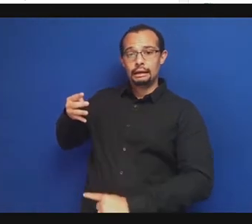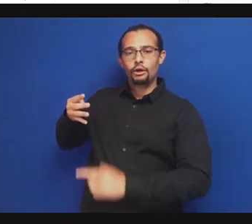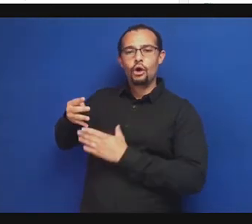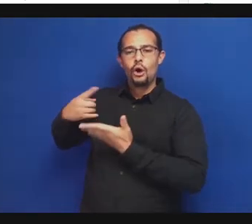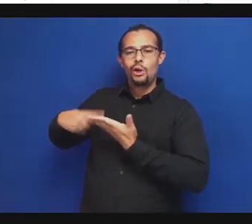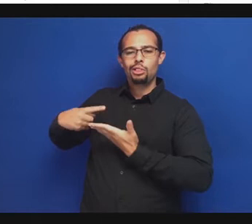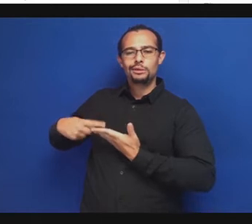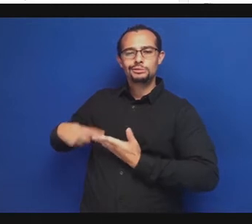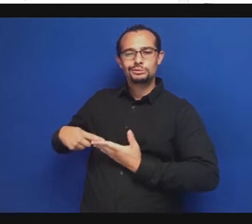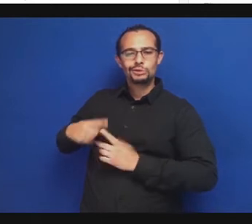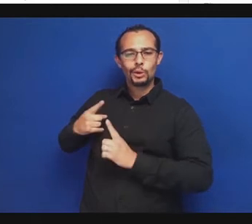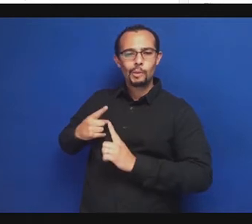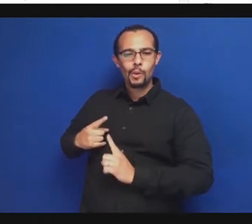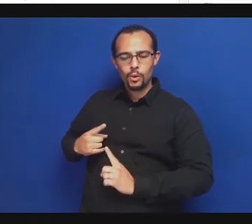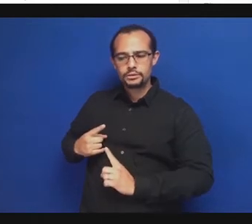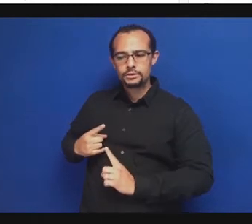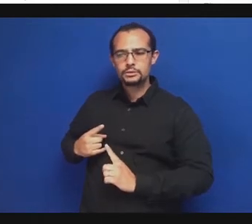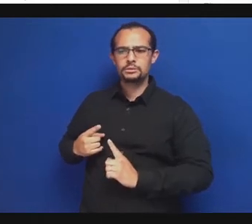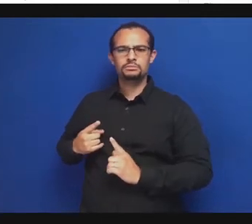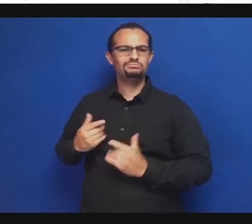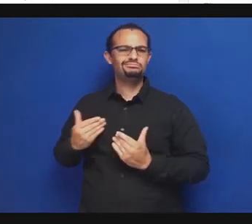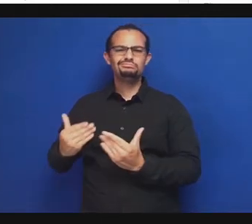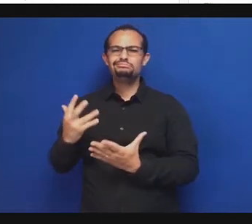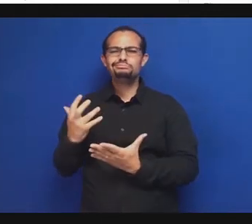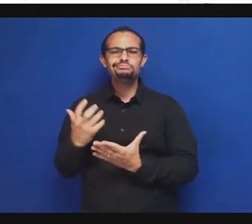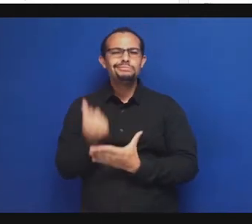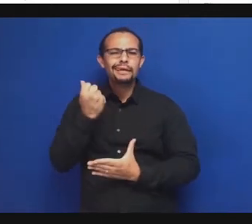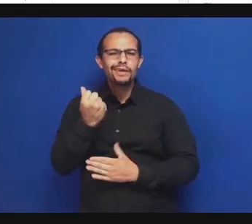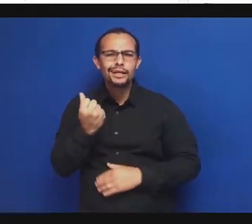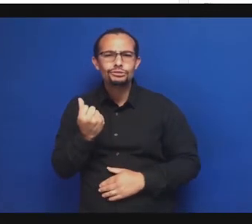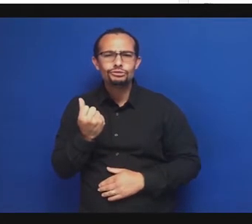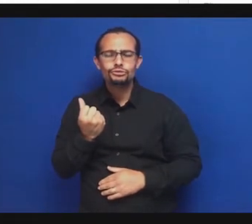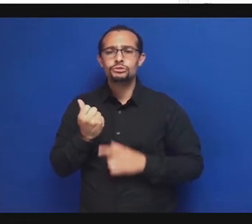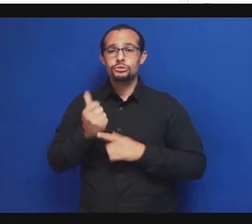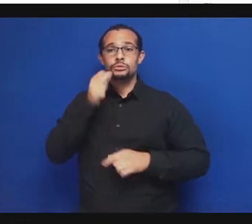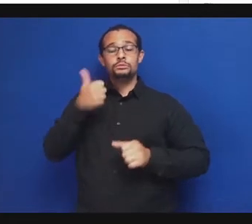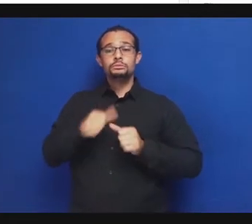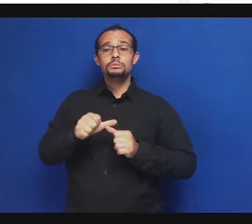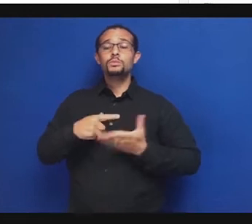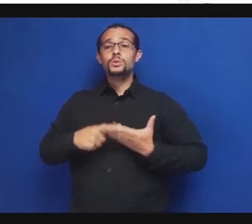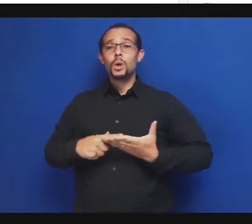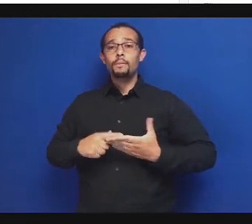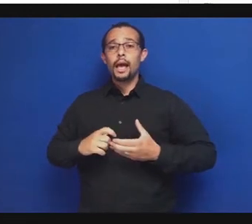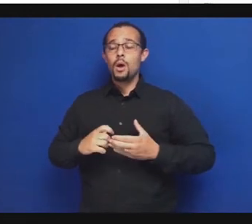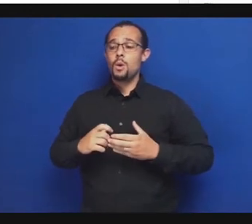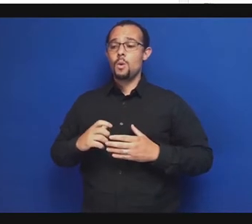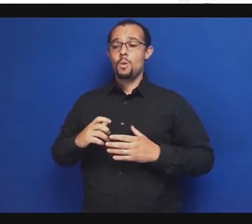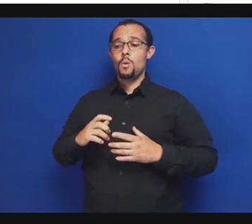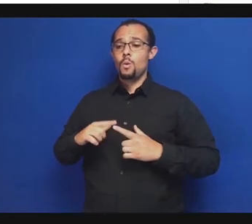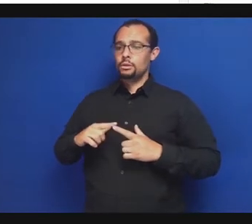talked about stating that there has been a lot of talk about corona. Tell me what you know for our tweens and